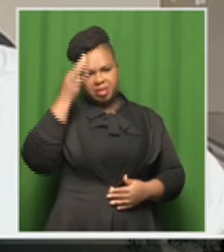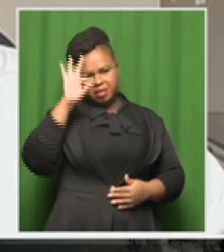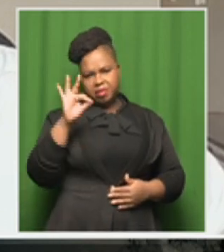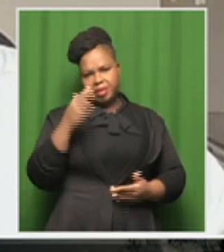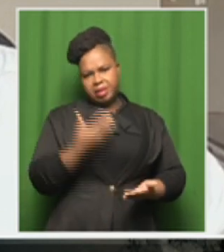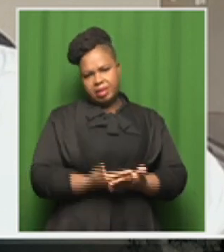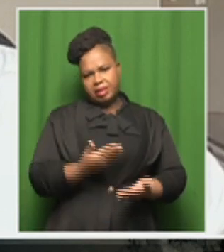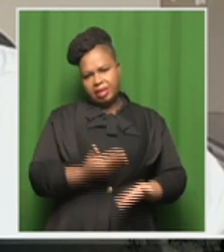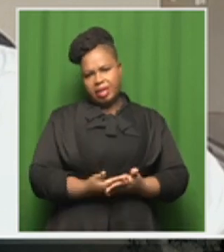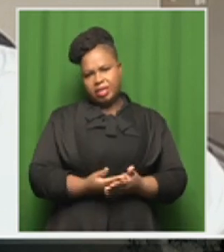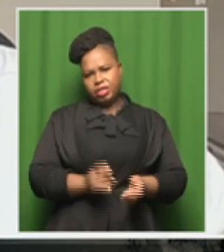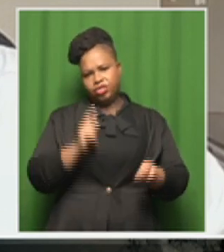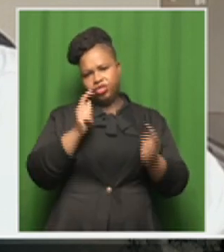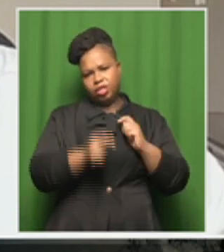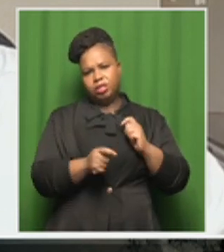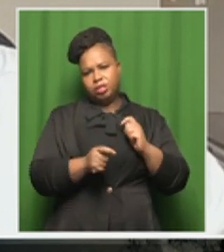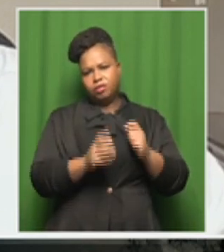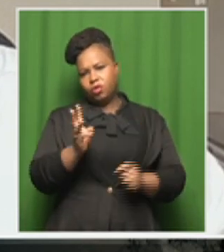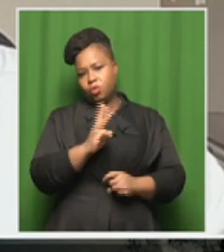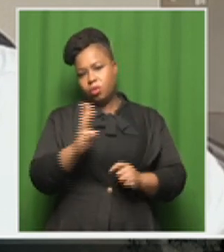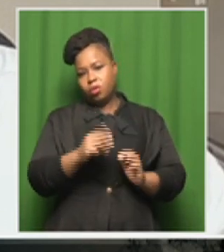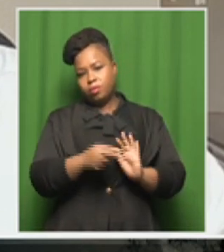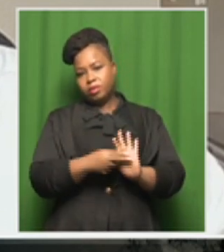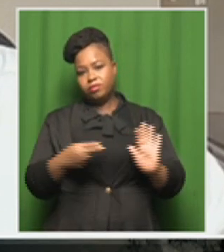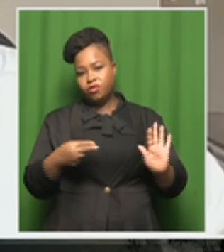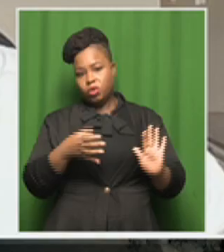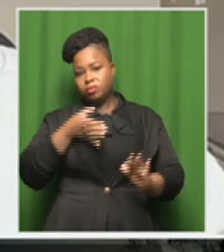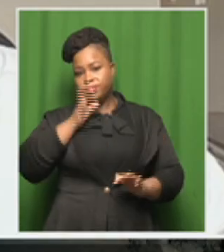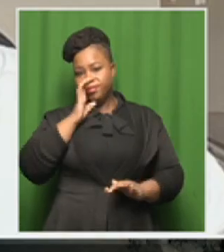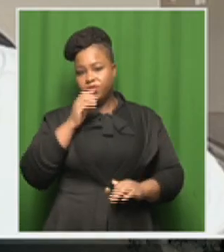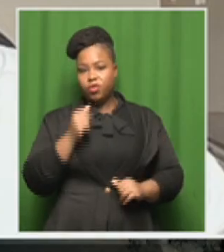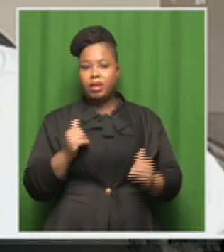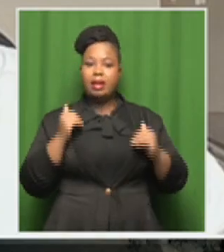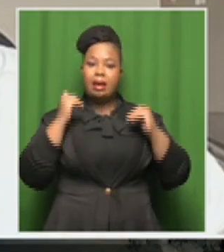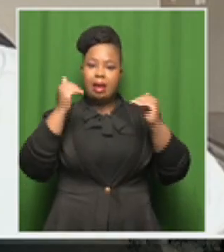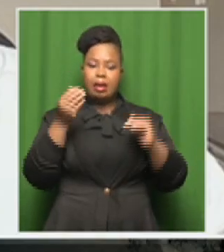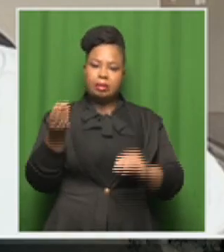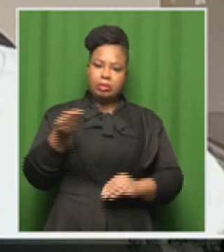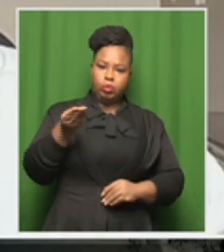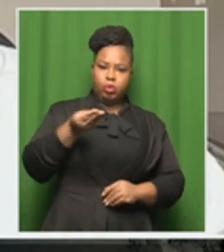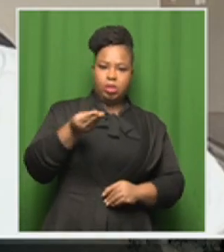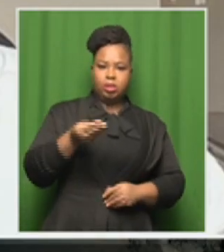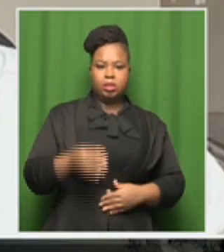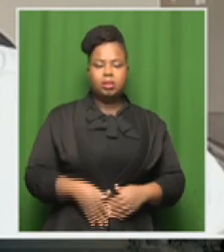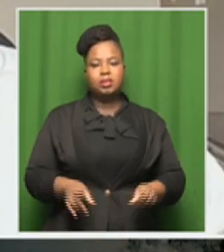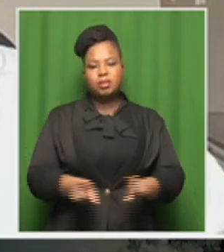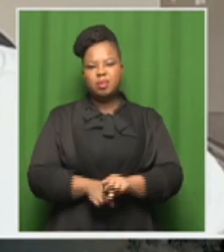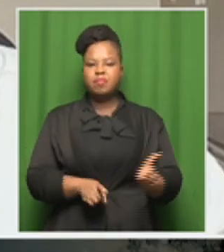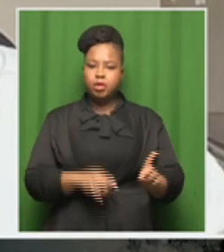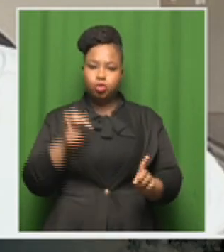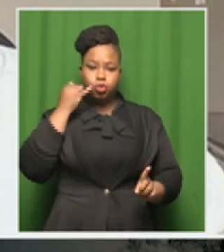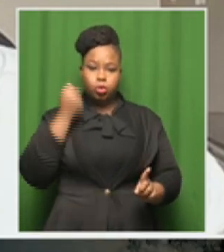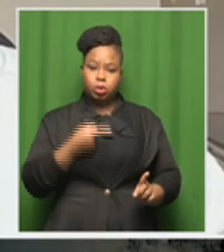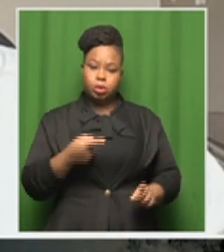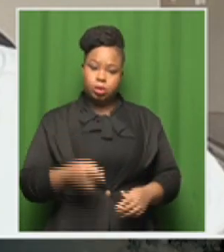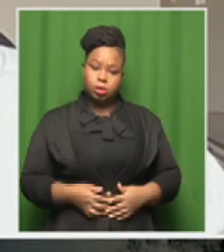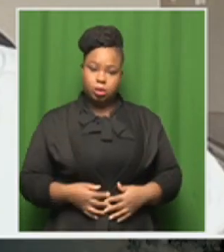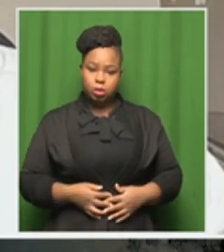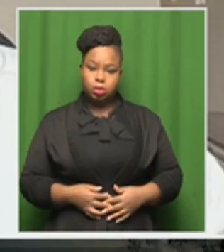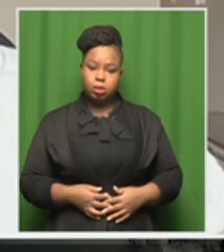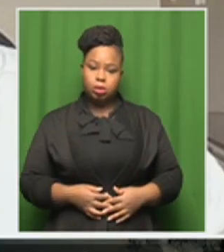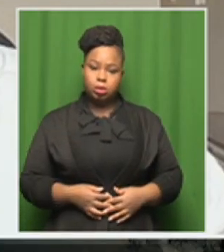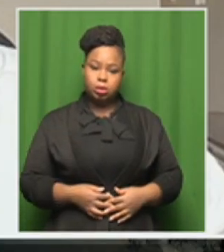consider revising the criteria for these warning labels to include beverages with high levels of naturally